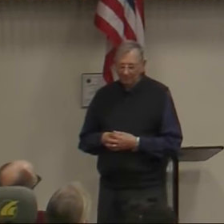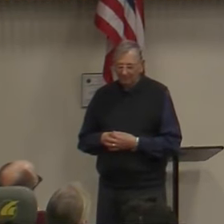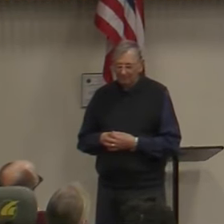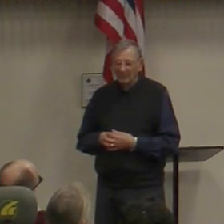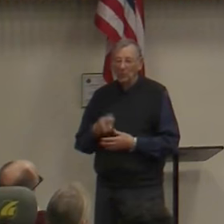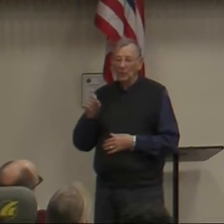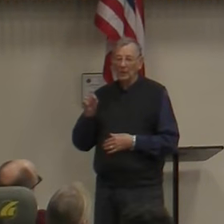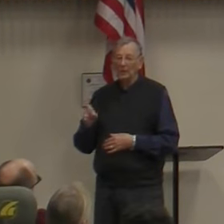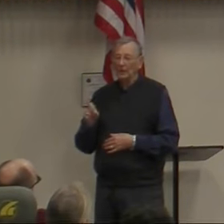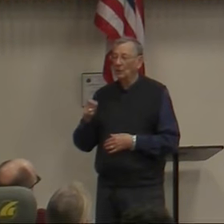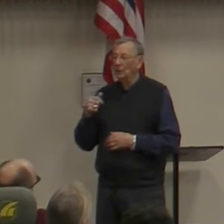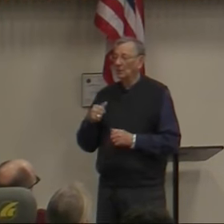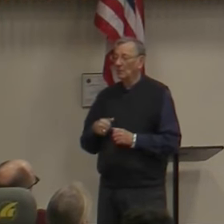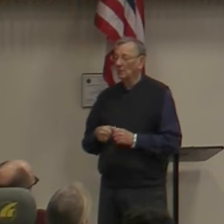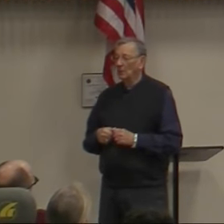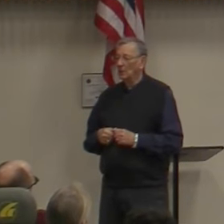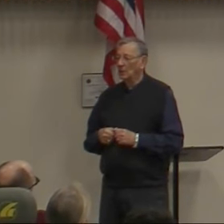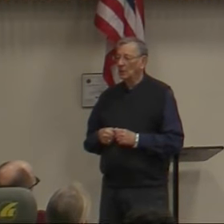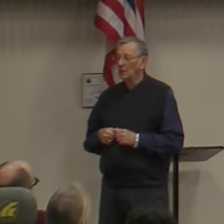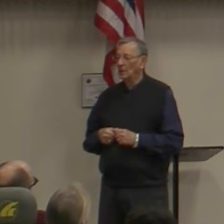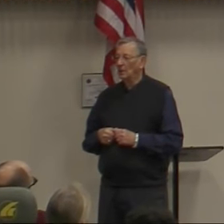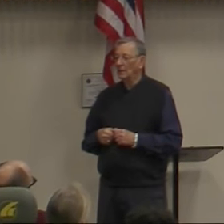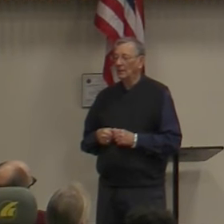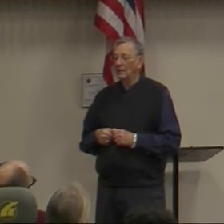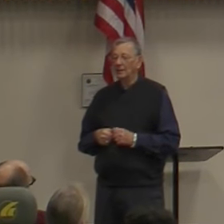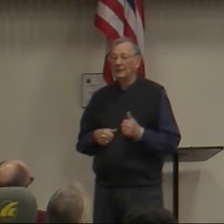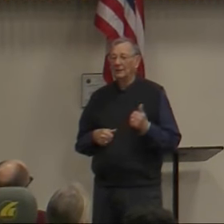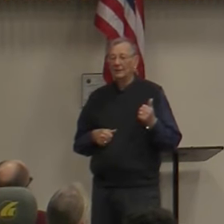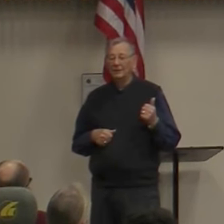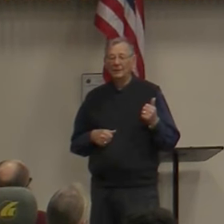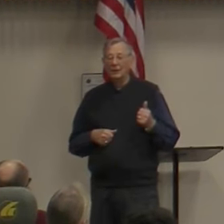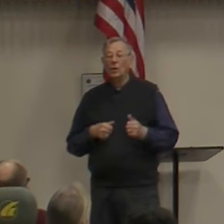We need to remember to avoid hiding.